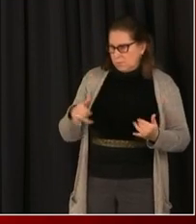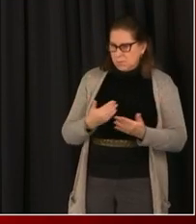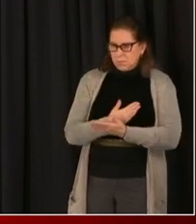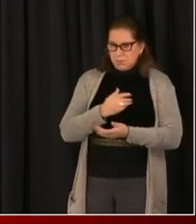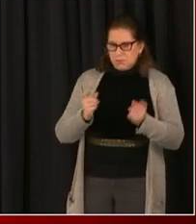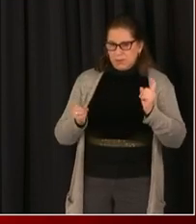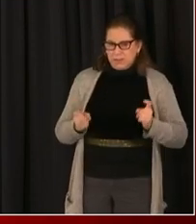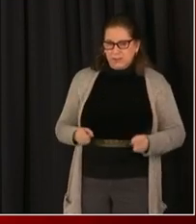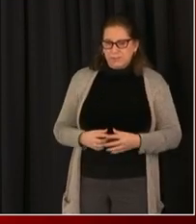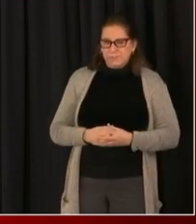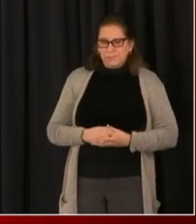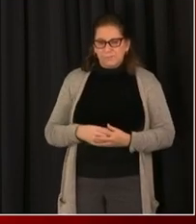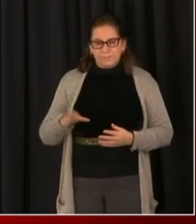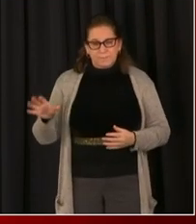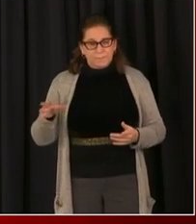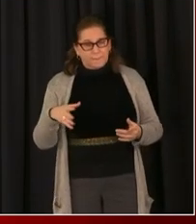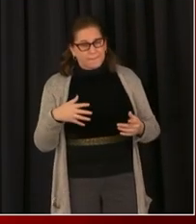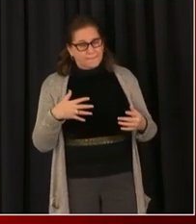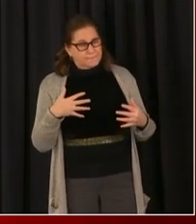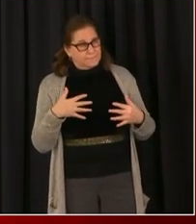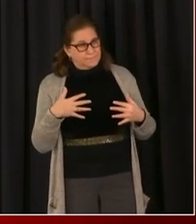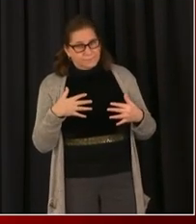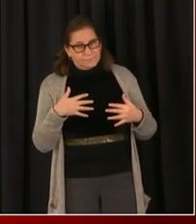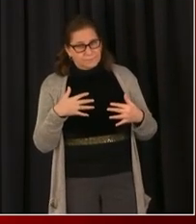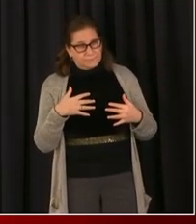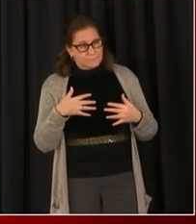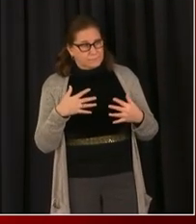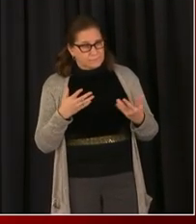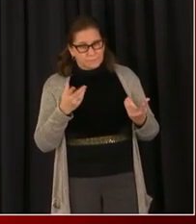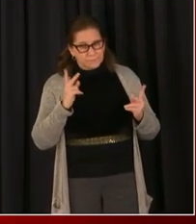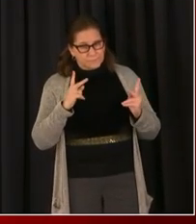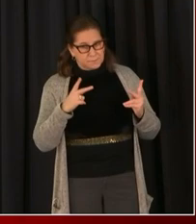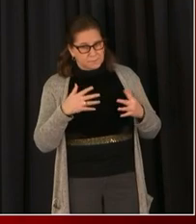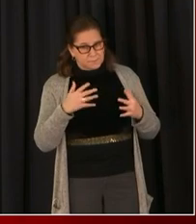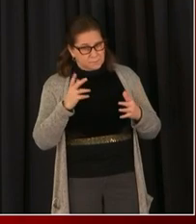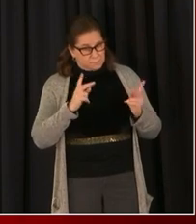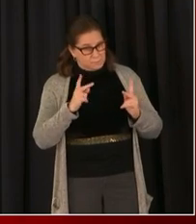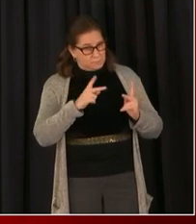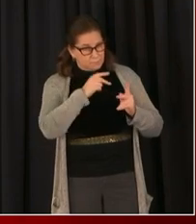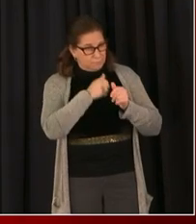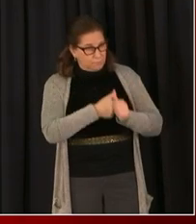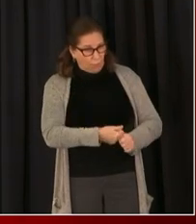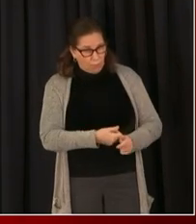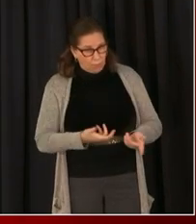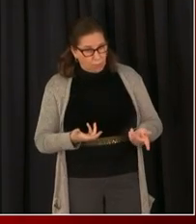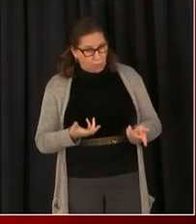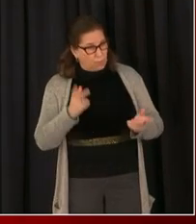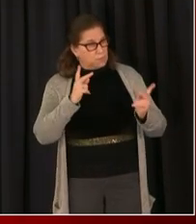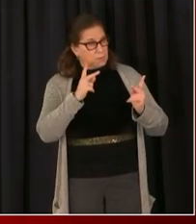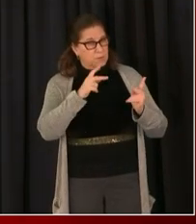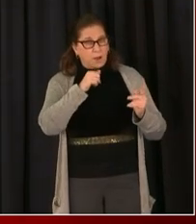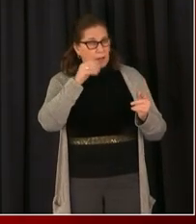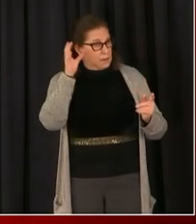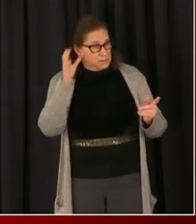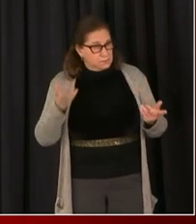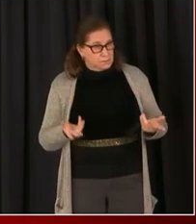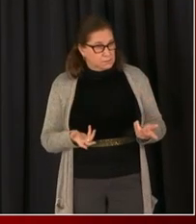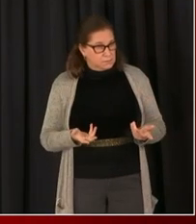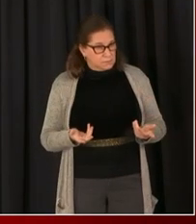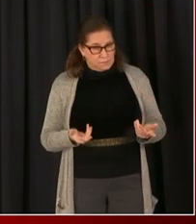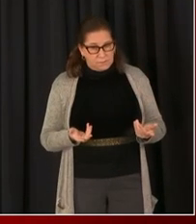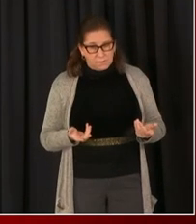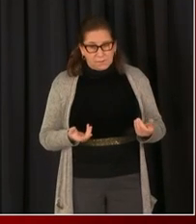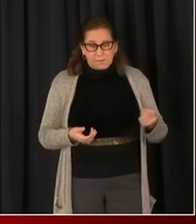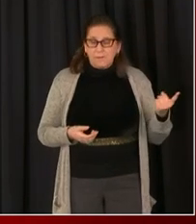then of a quick transition is that people generally would not be super compliant? Well, I will add that we